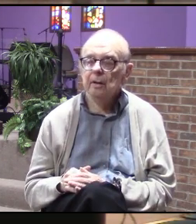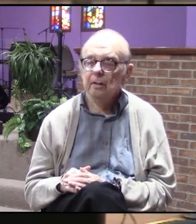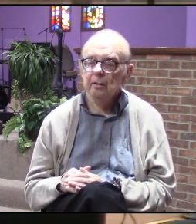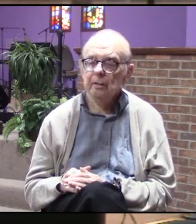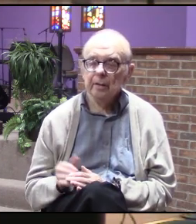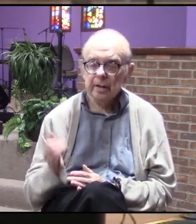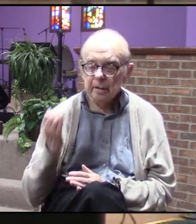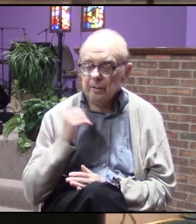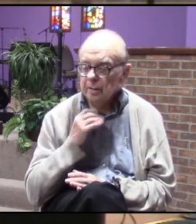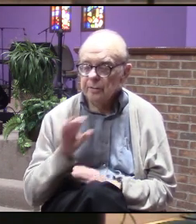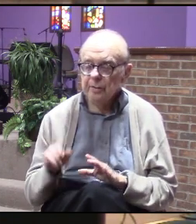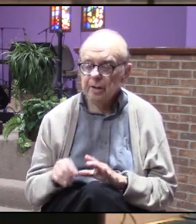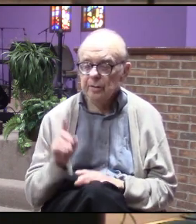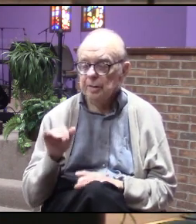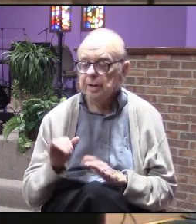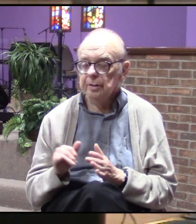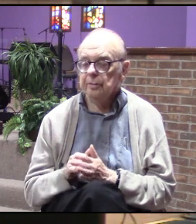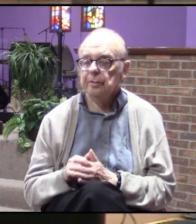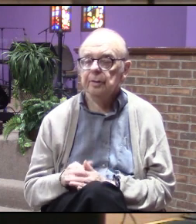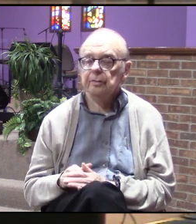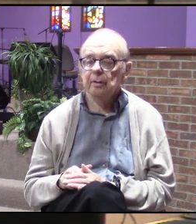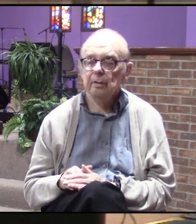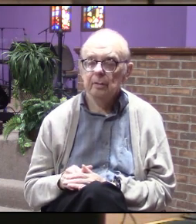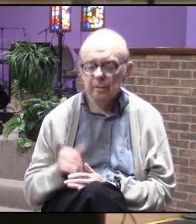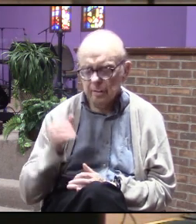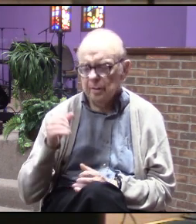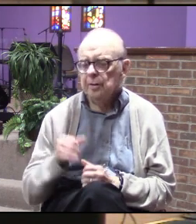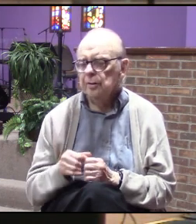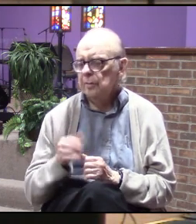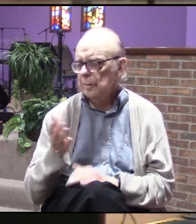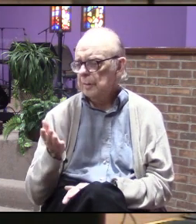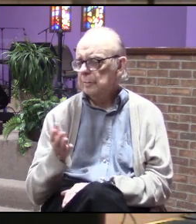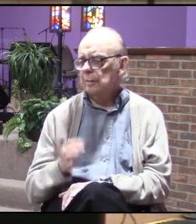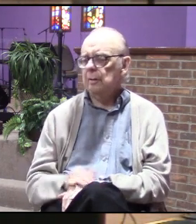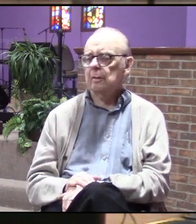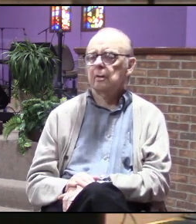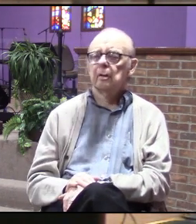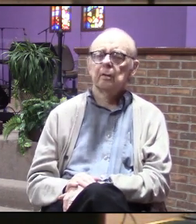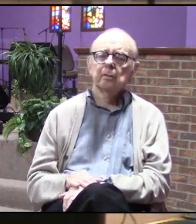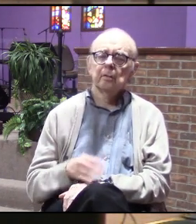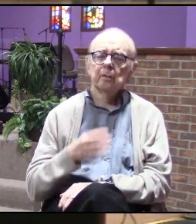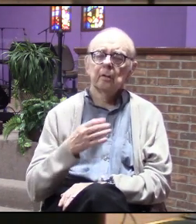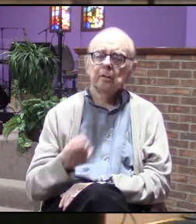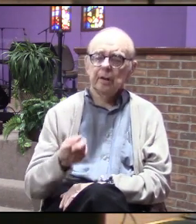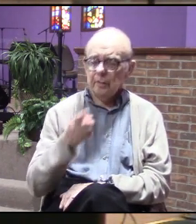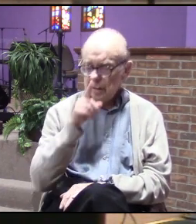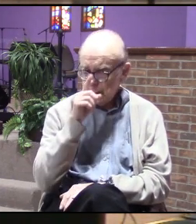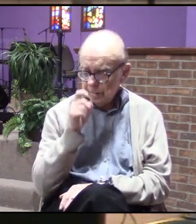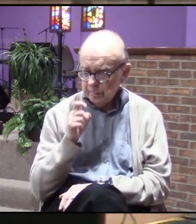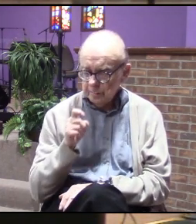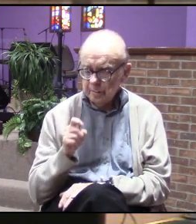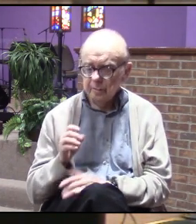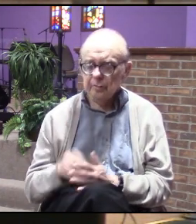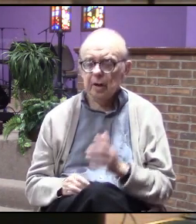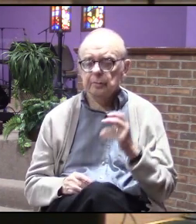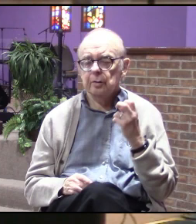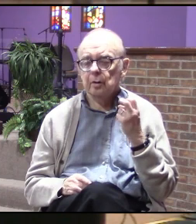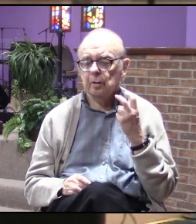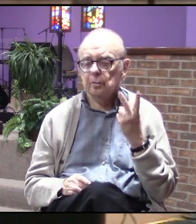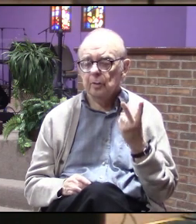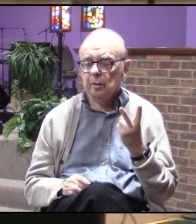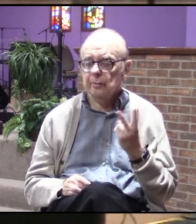If you haven't, you need to. Do you remember in Exodus chapter 12,